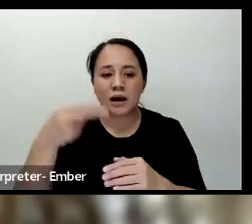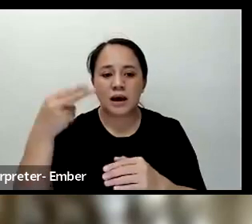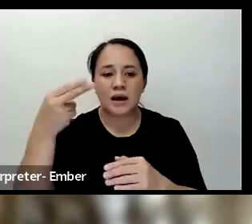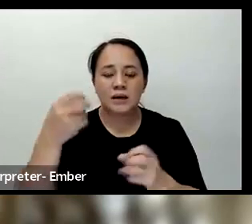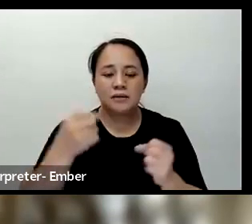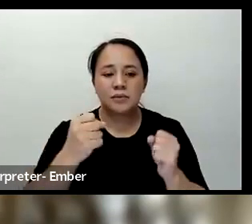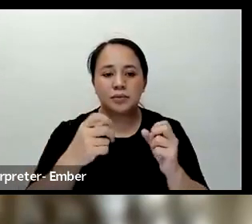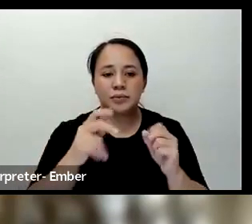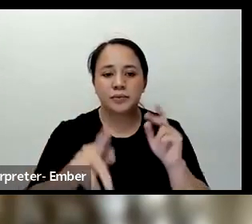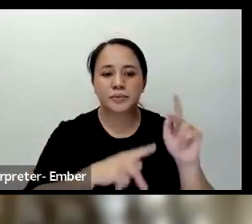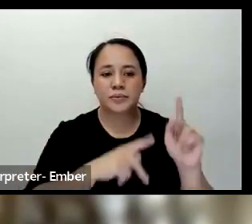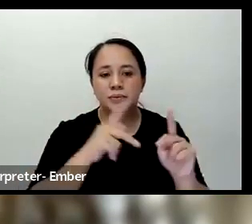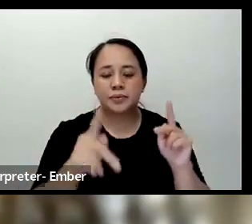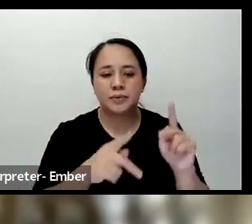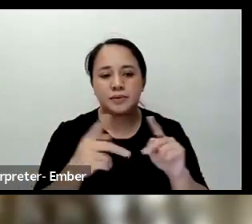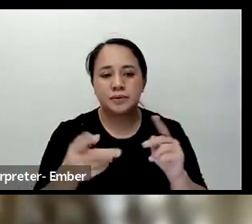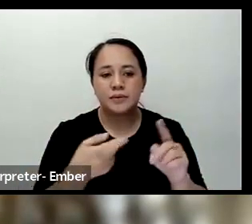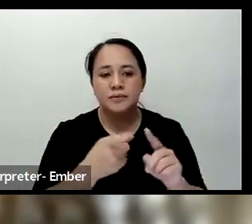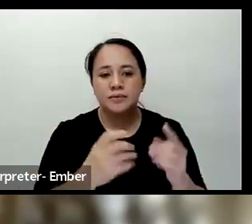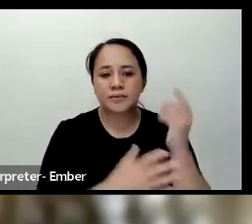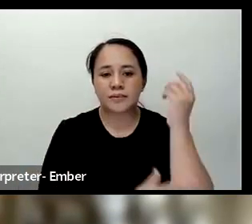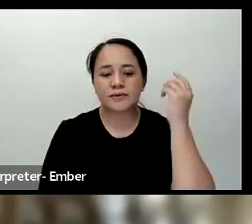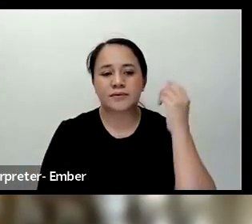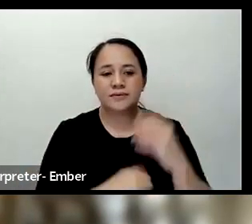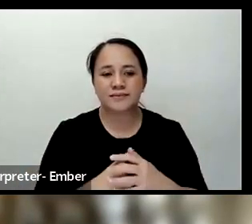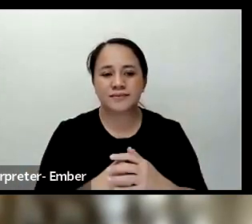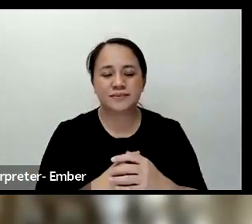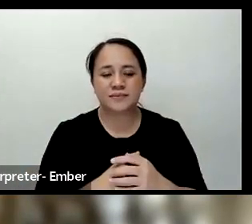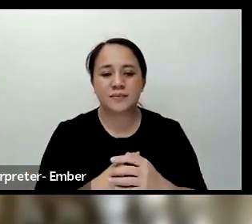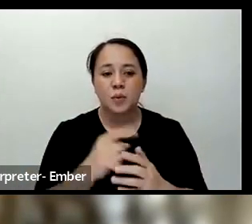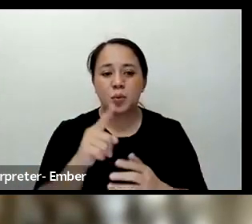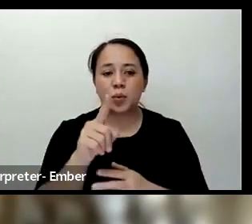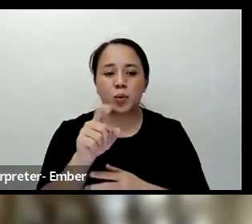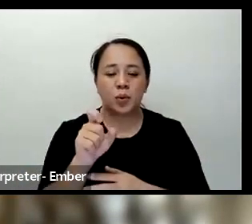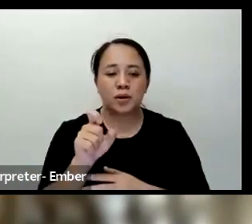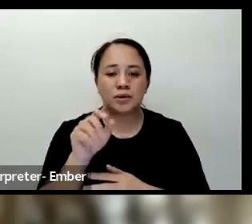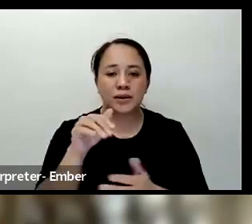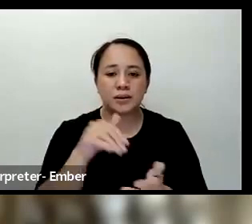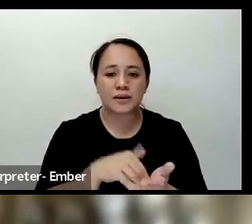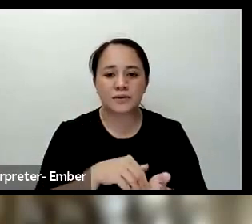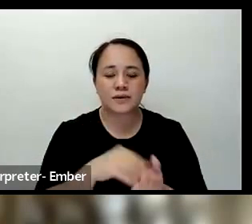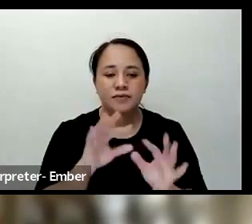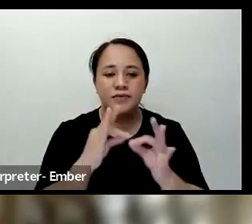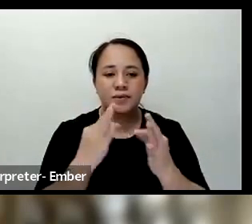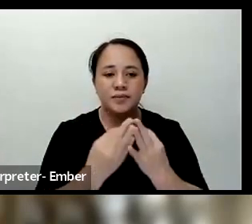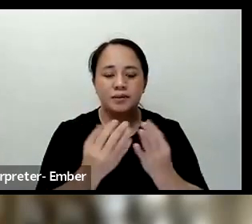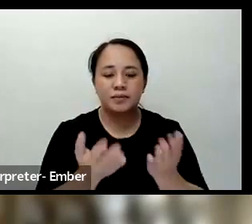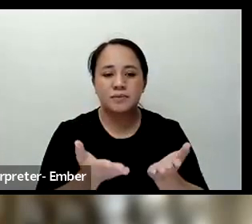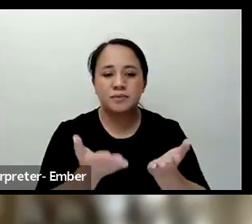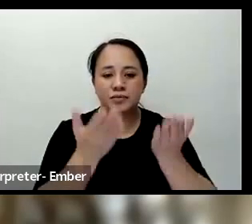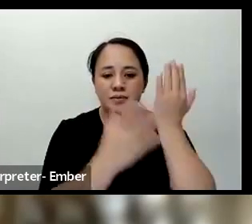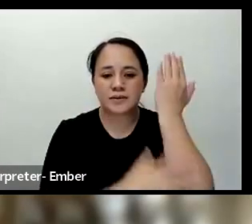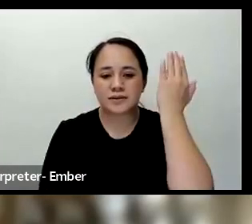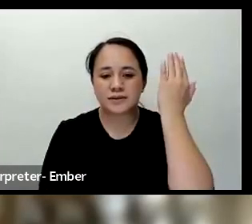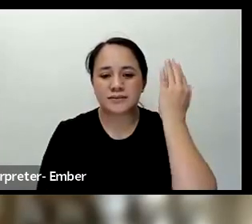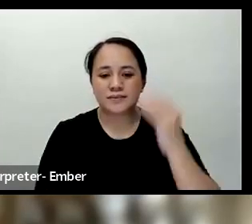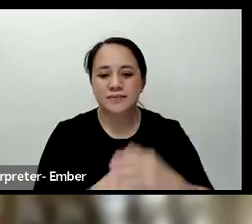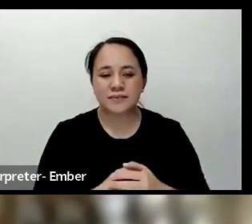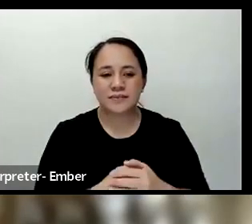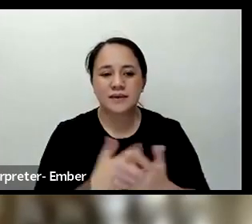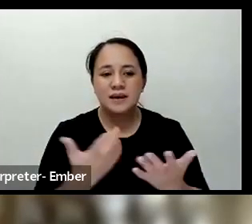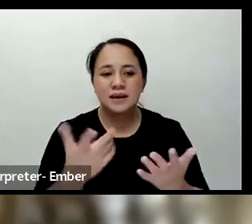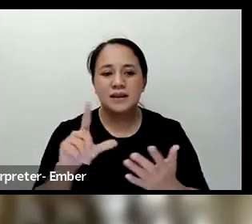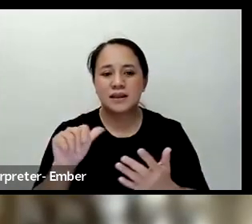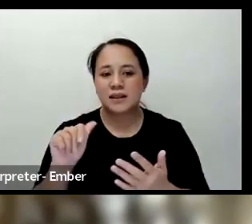people lifted from poverty. 100,000 families were lifted from poverty in Lanao